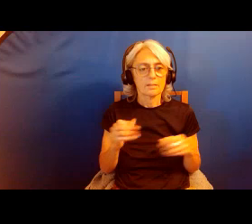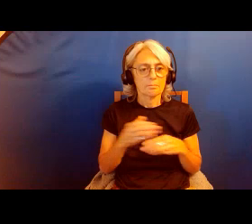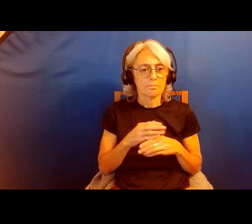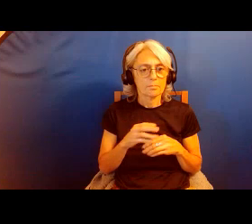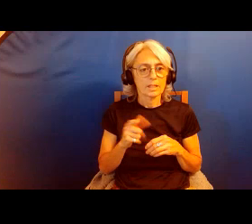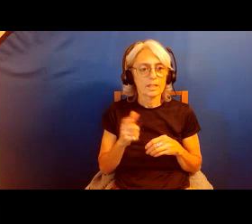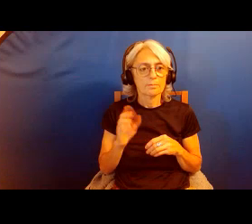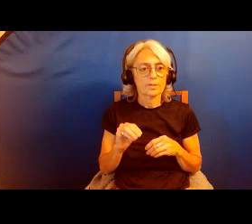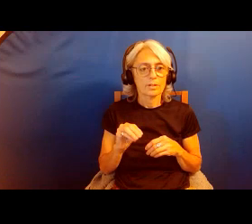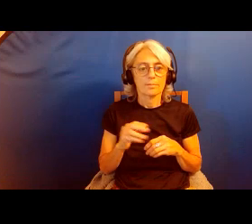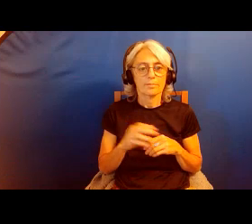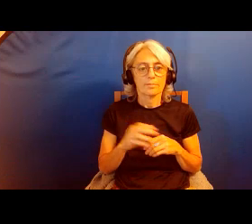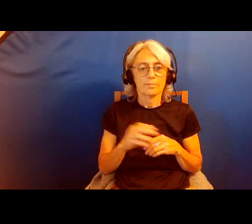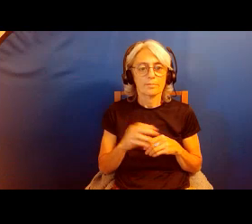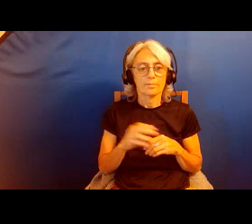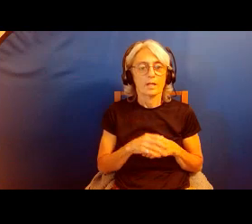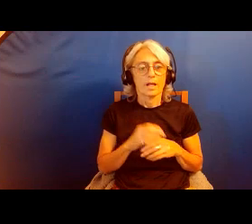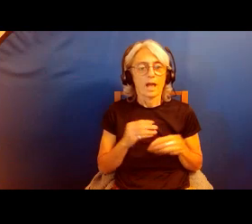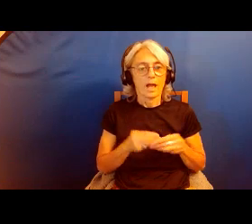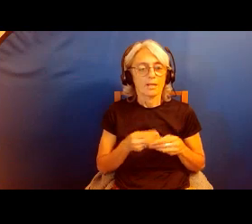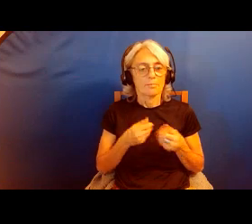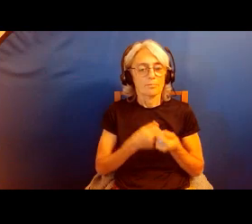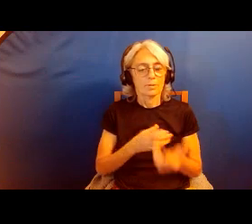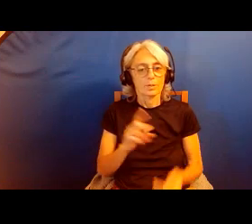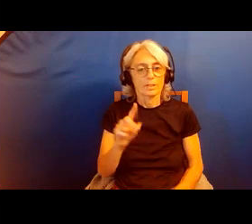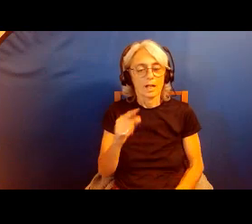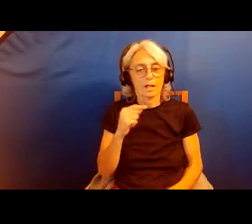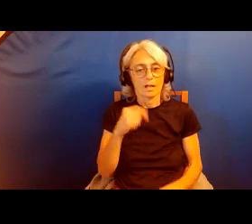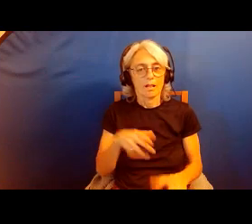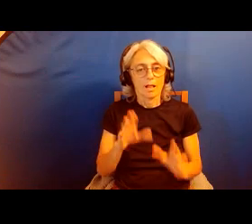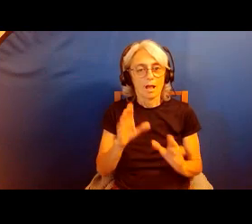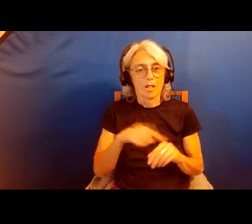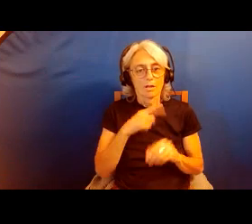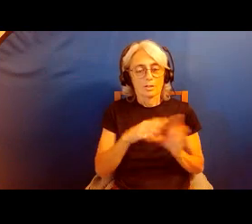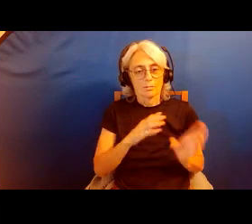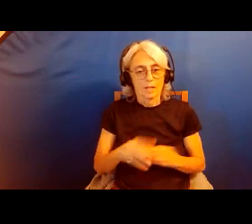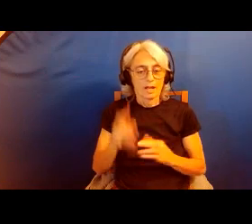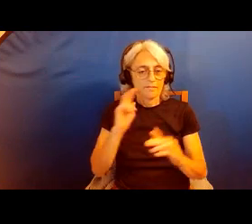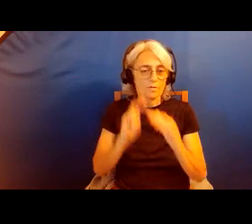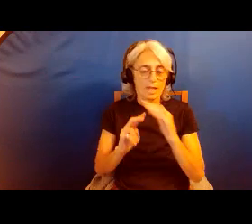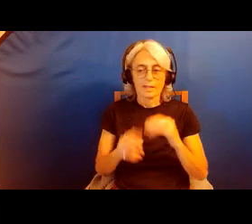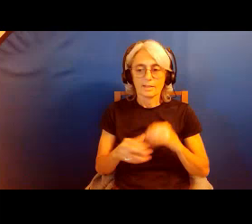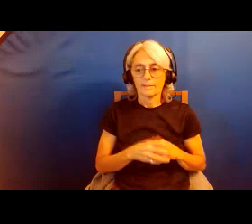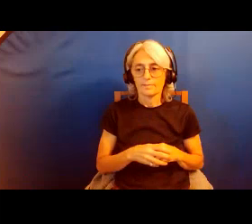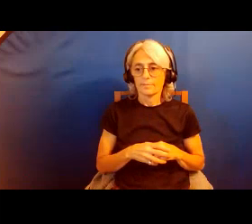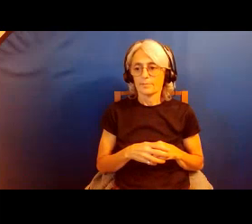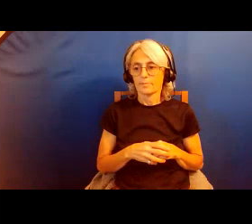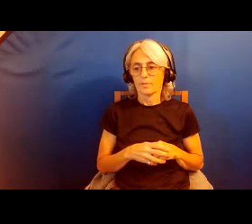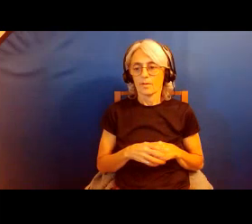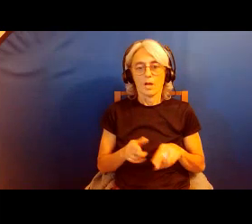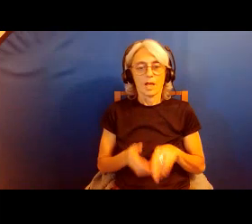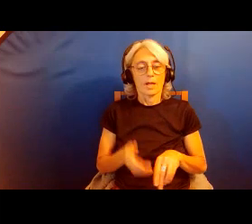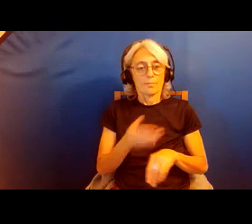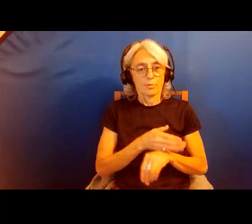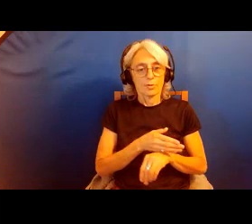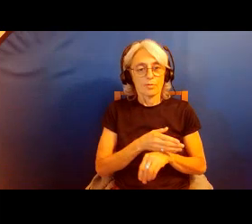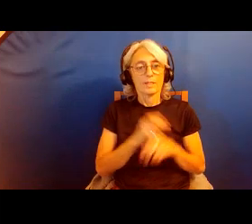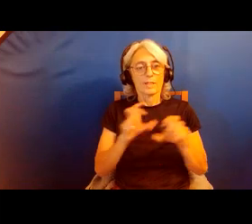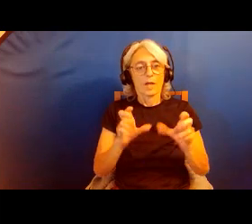data that can inform long-term planning and forecasting. And most importantly, it also improves stakeholder engagement